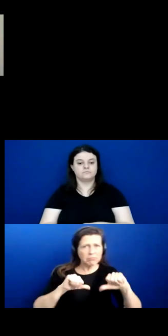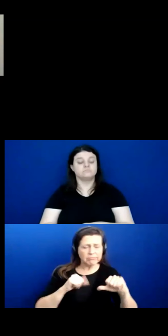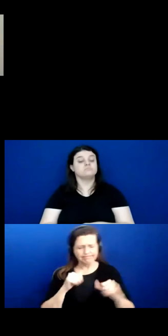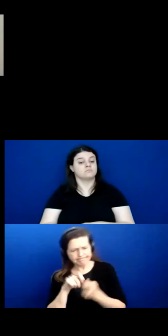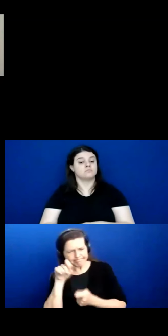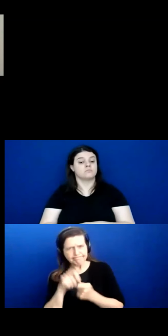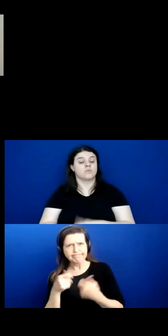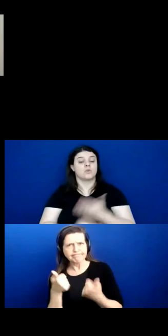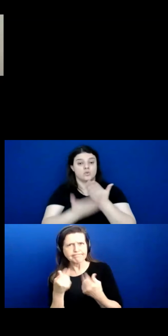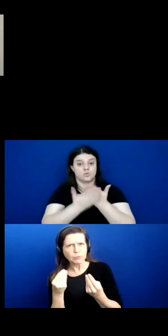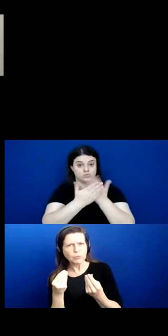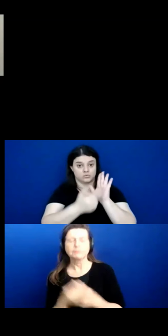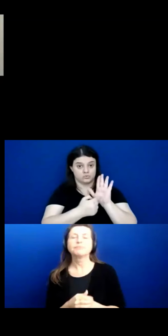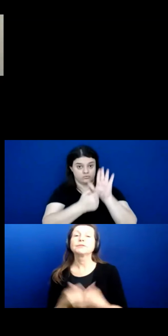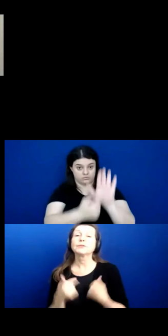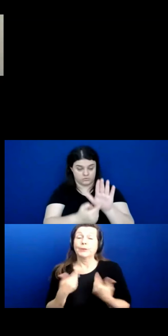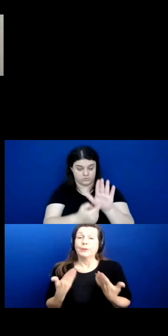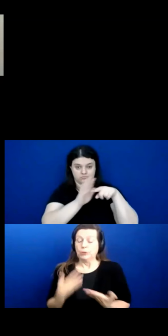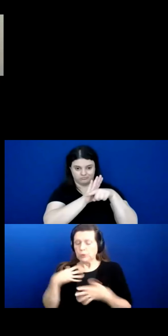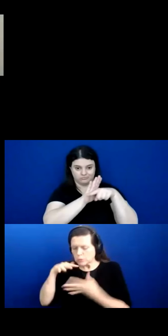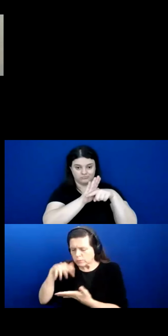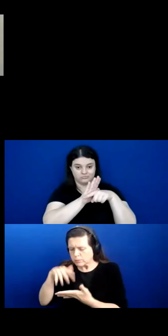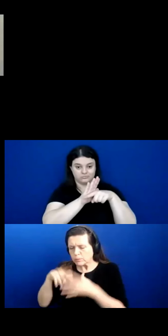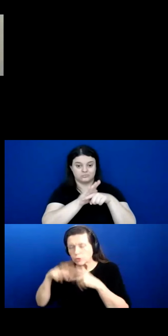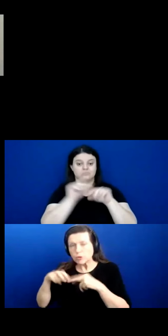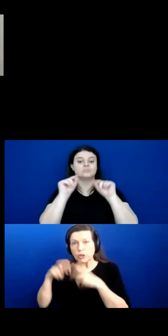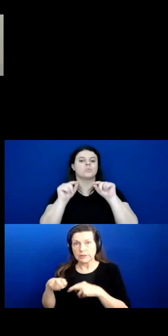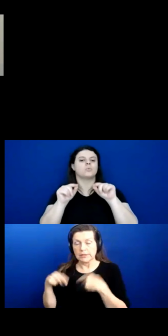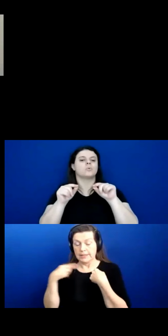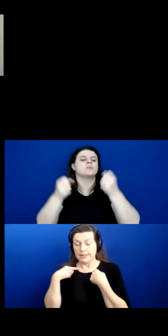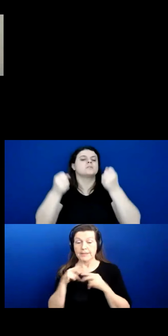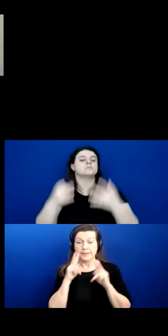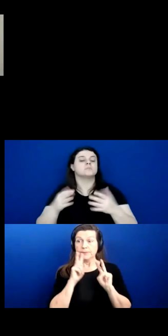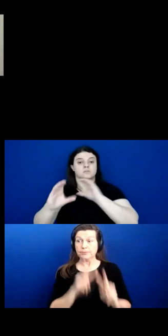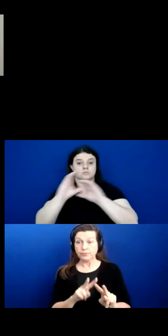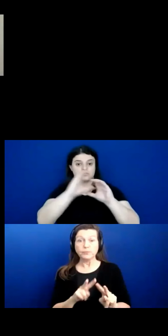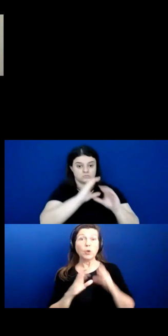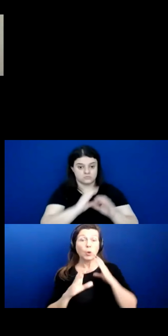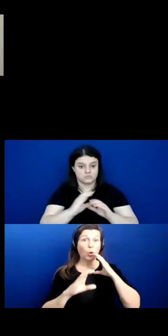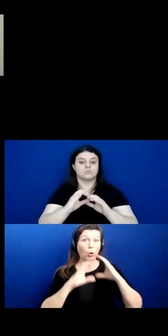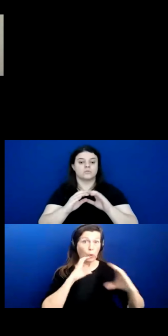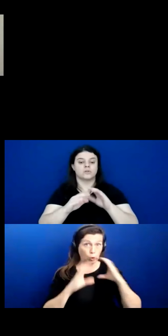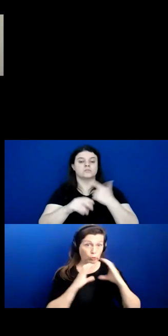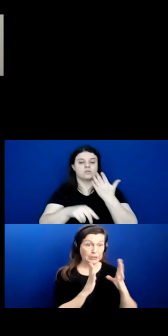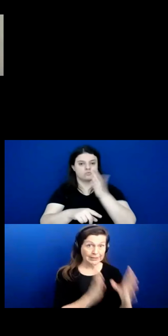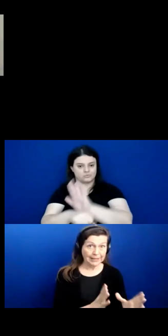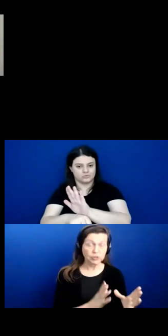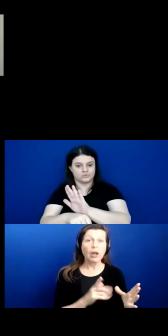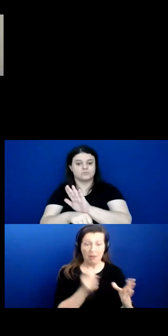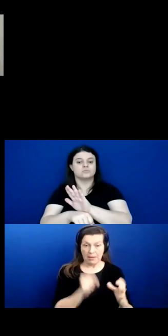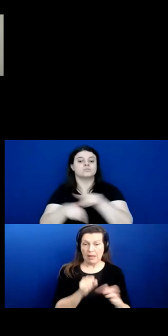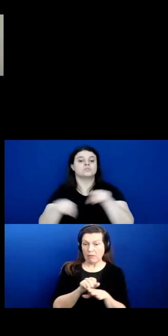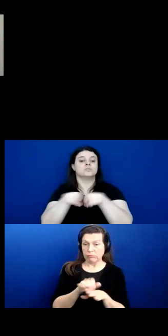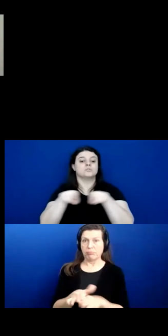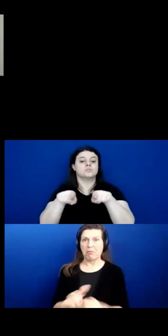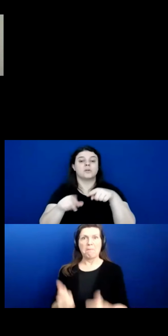I will present today, we did not only consider if a communication intervention caused positive changes in